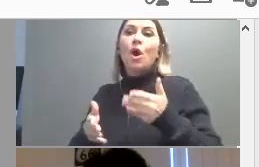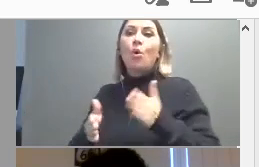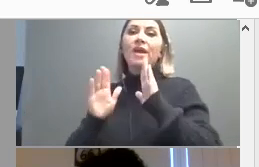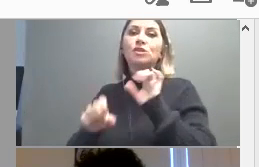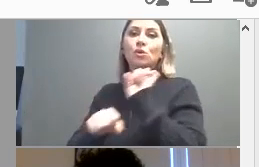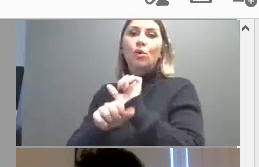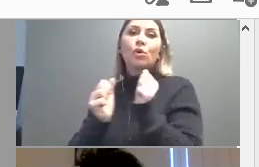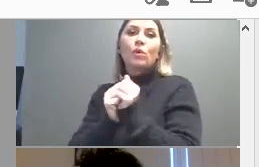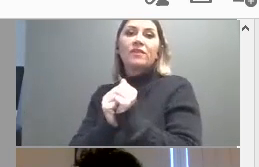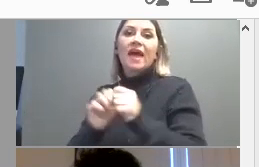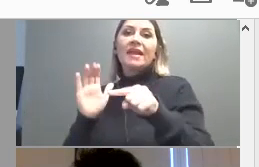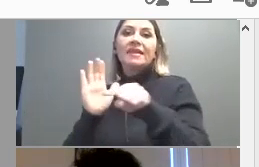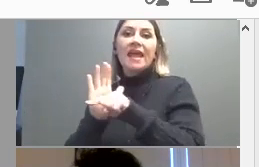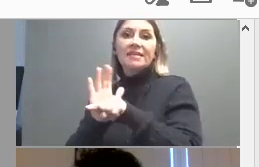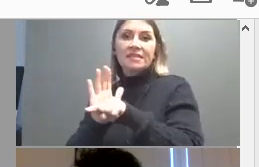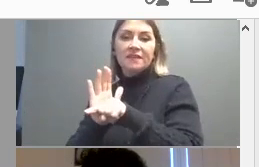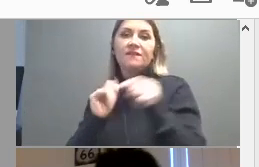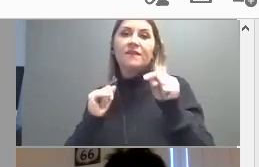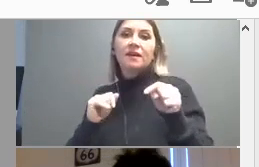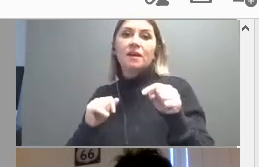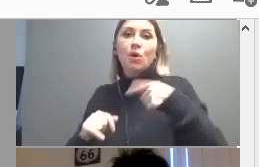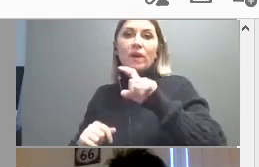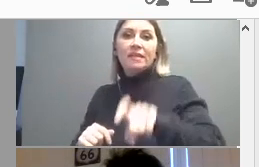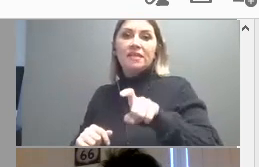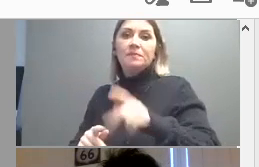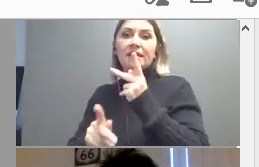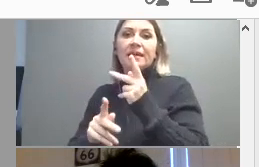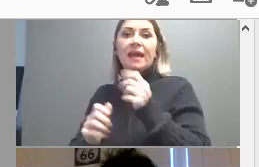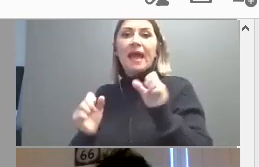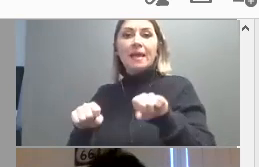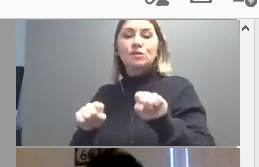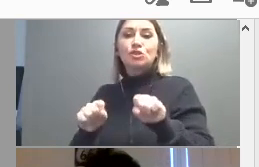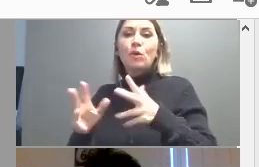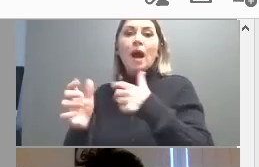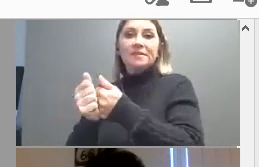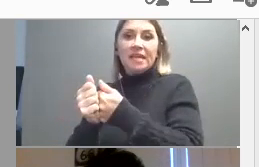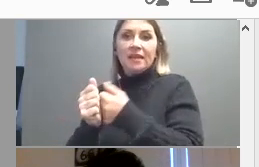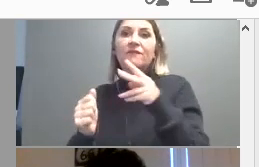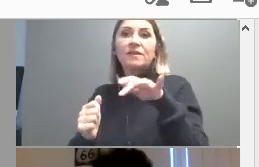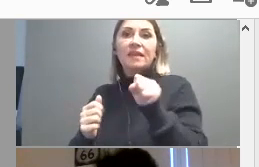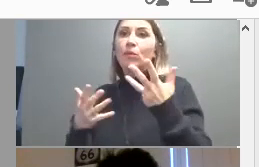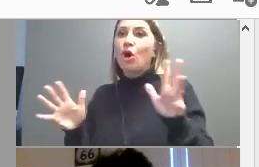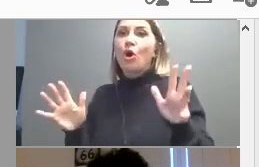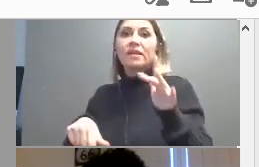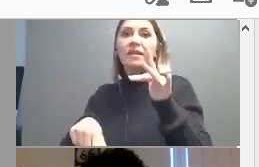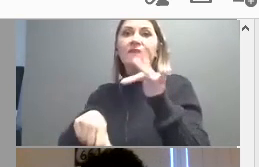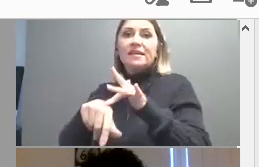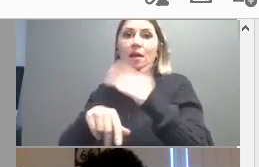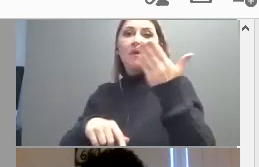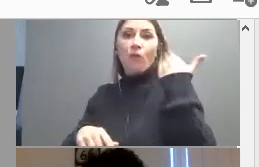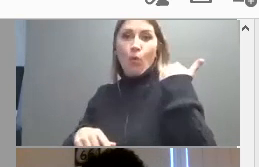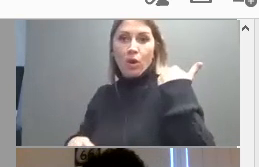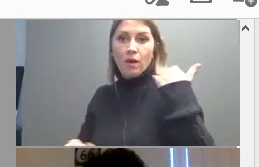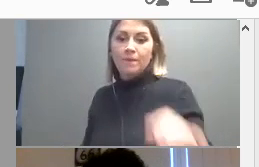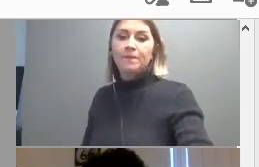with negative edges, we need to be able to update vertices that we have already visited before?